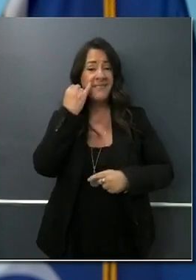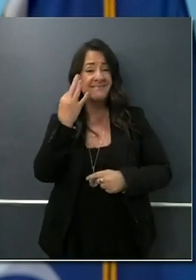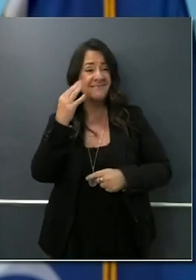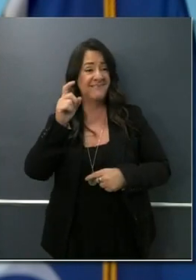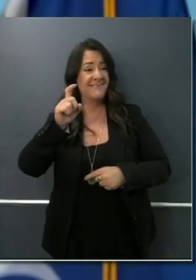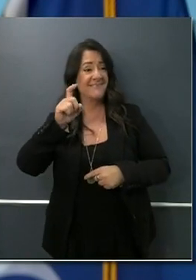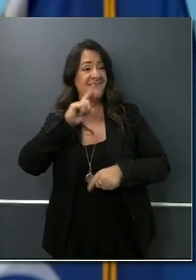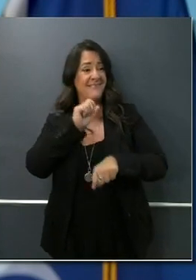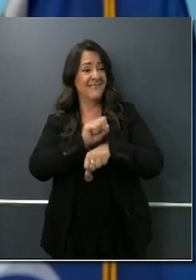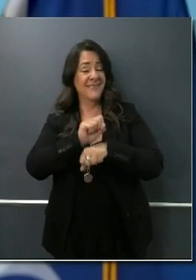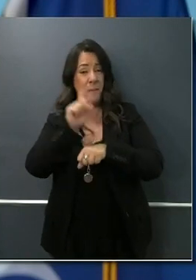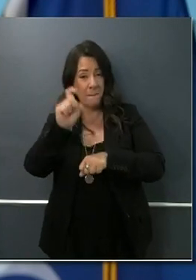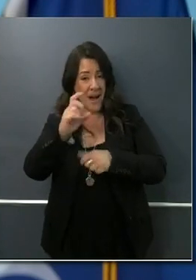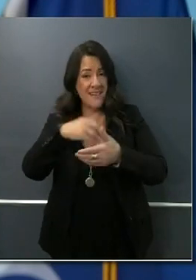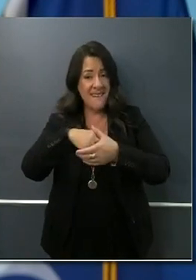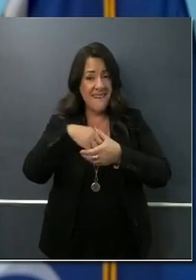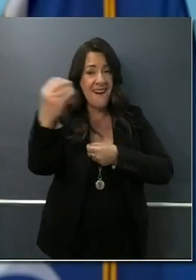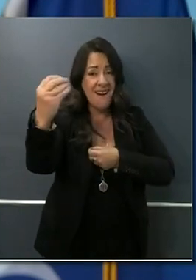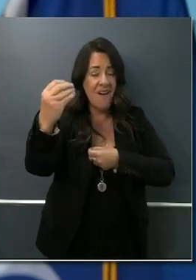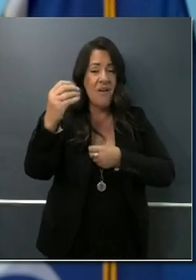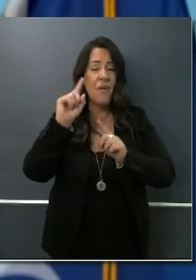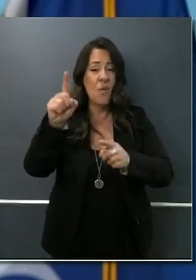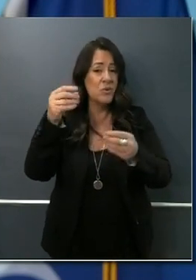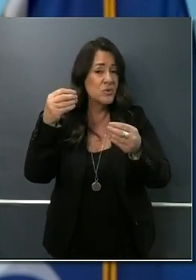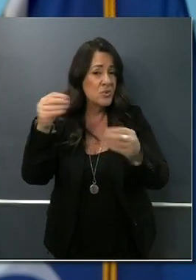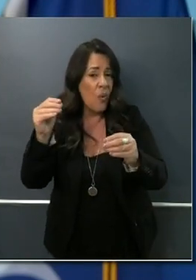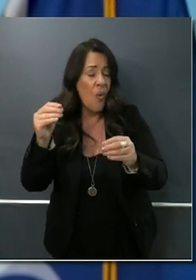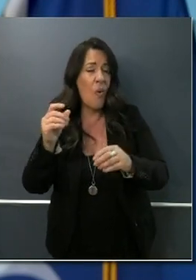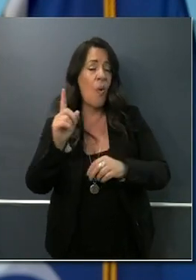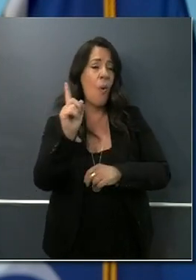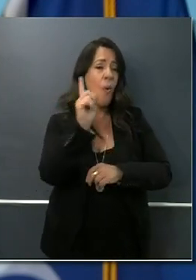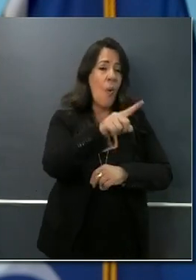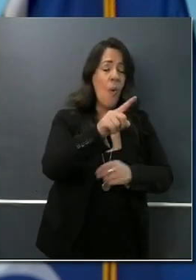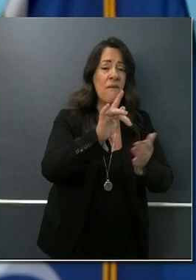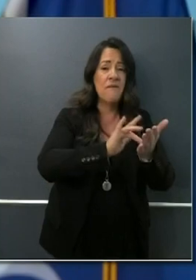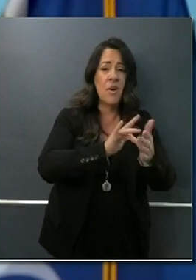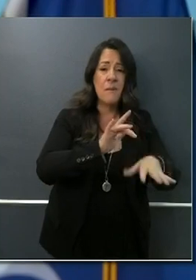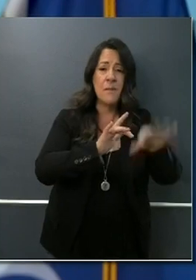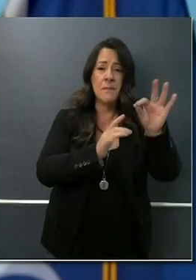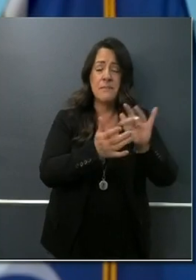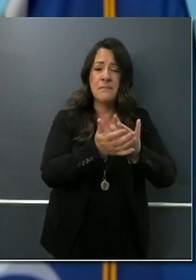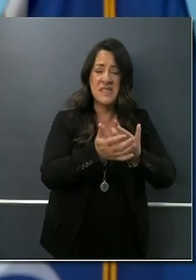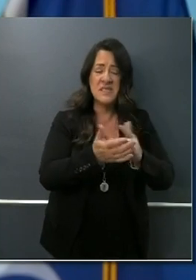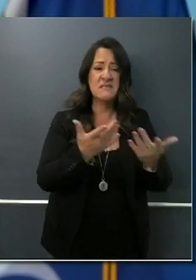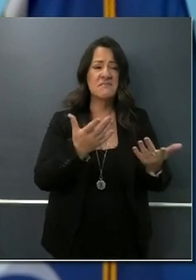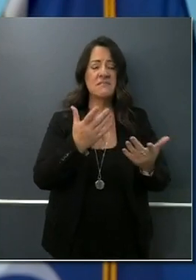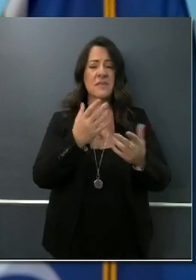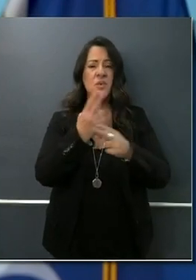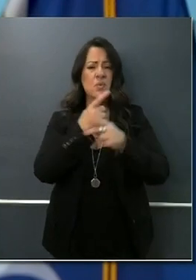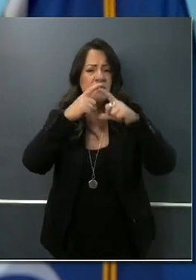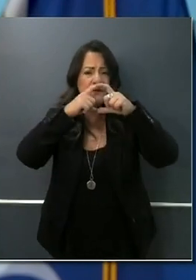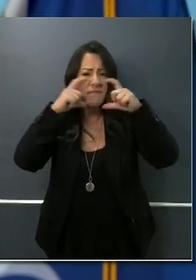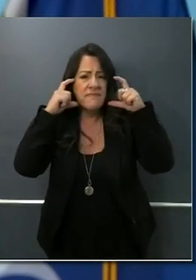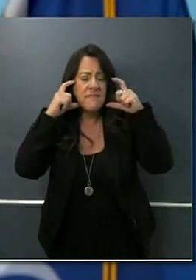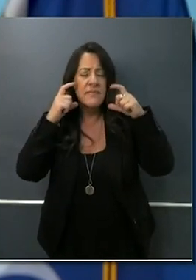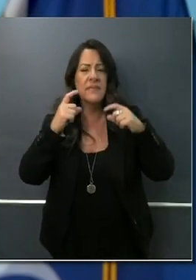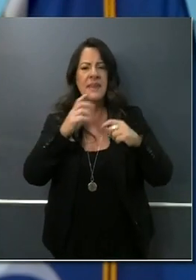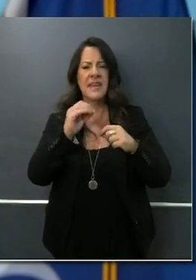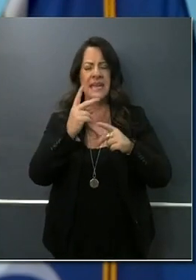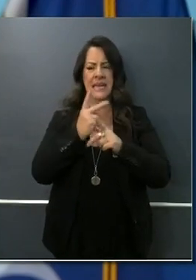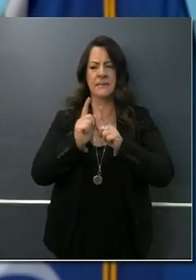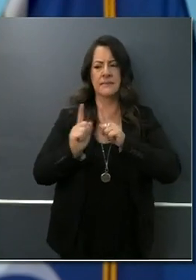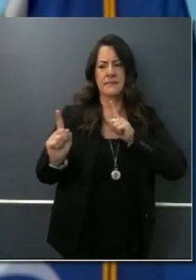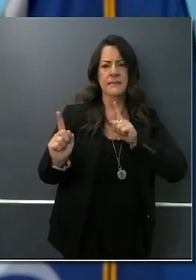to a necessary essential visit to the store or the pharmacy, to use a face covering and to keep as far apart as